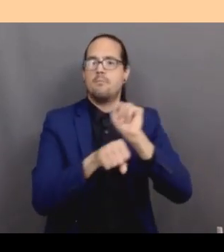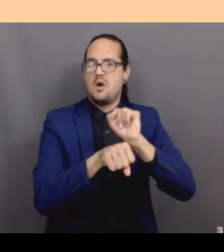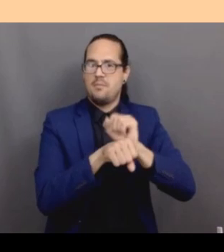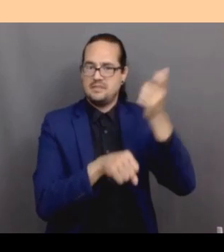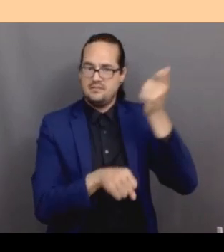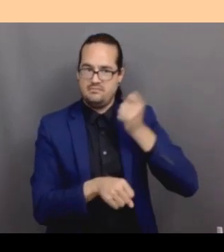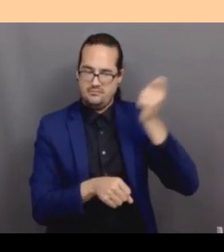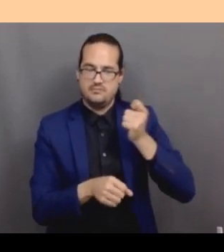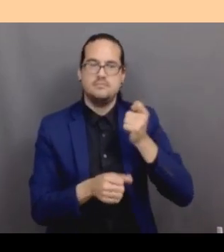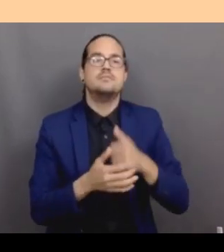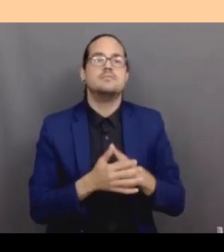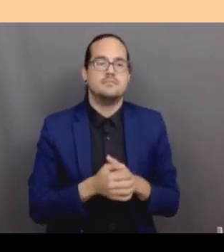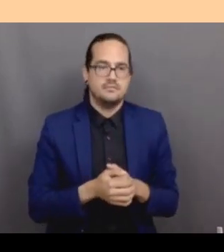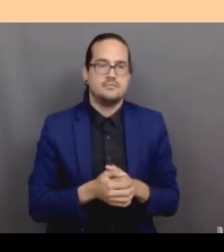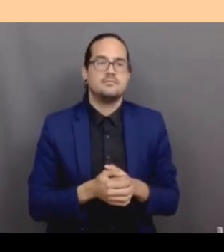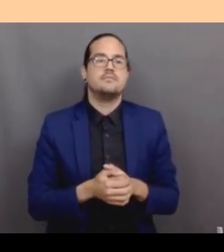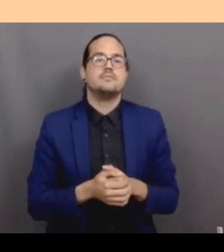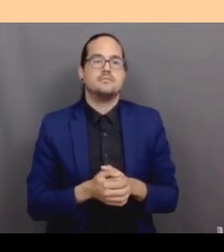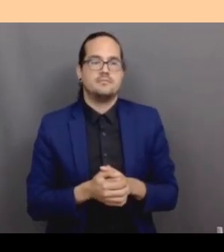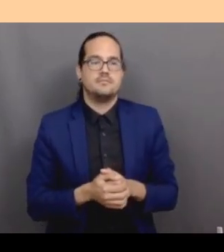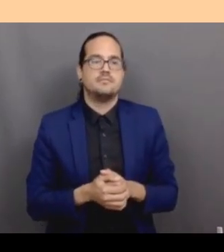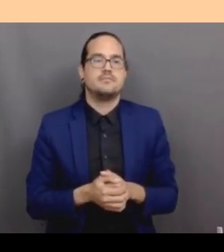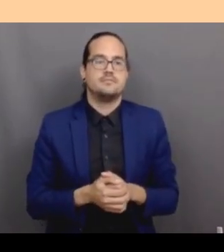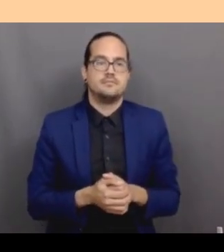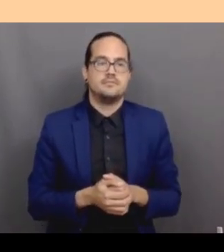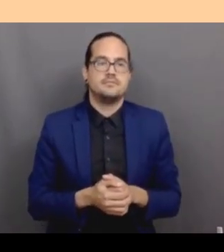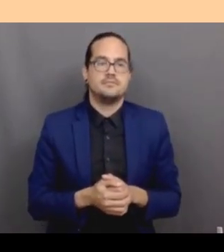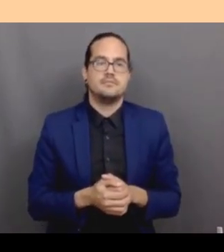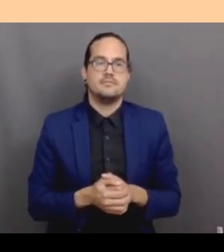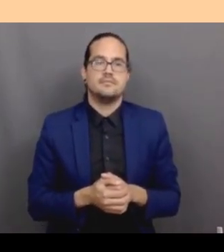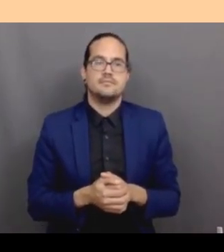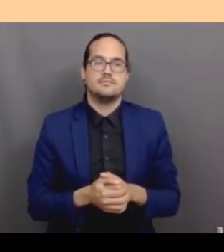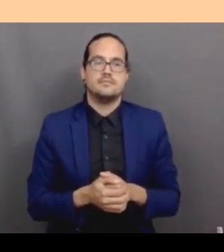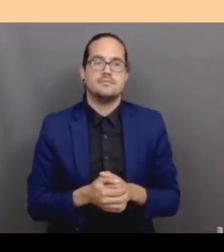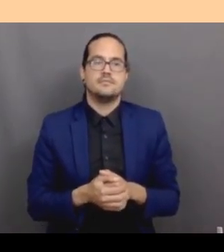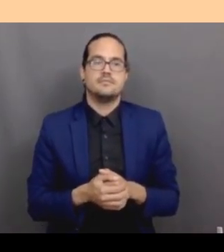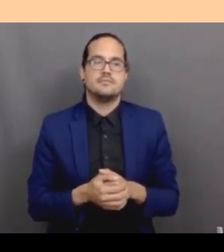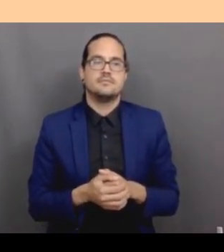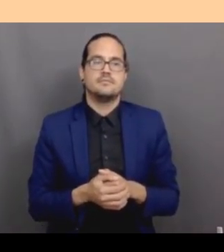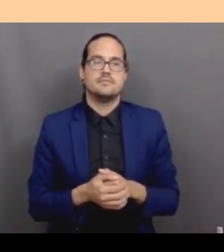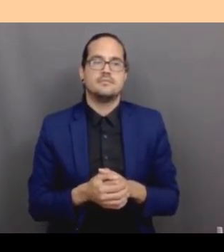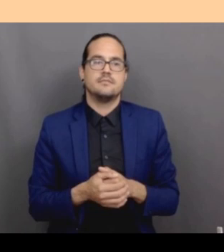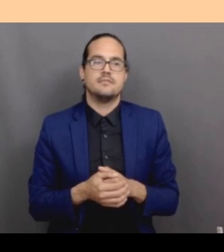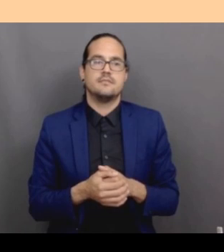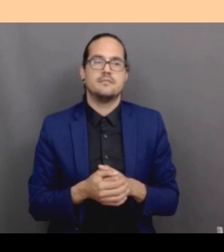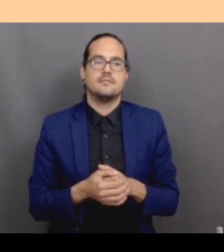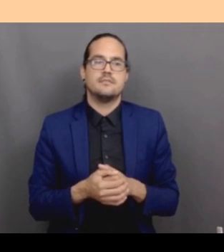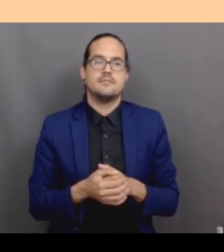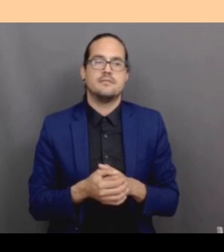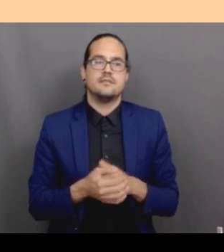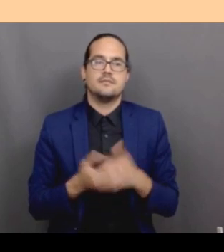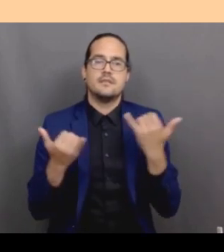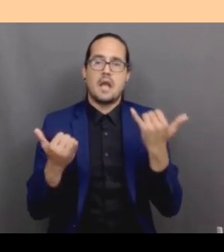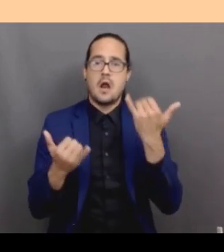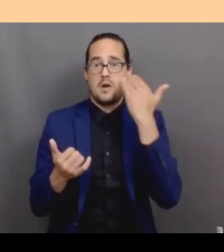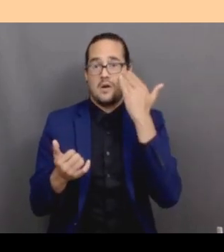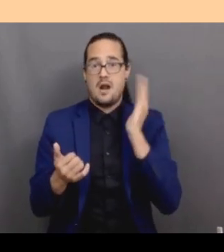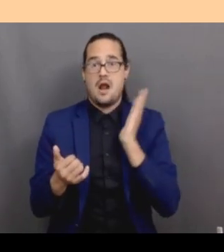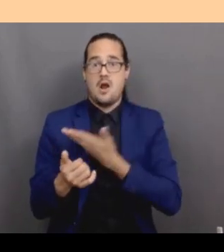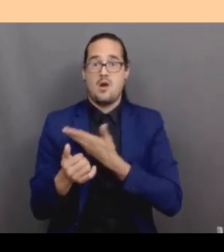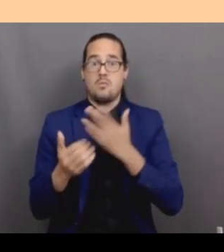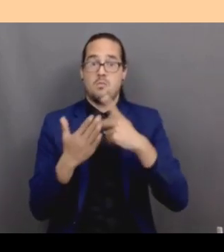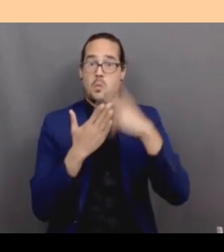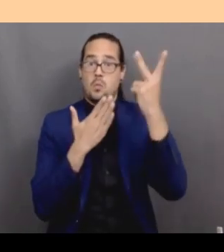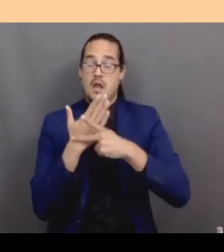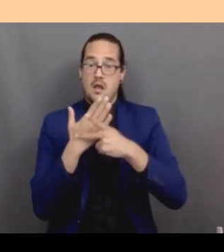claims have jumped dramatically from over 600 claims in February to over almost 9,000